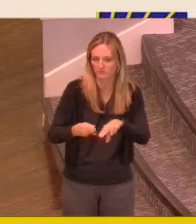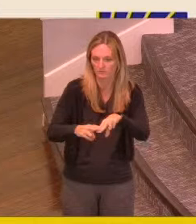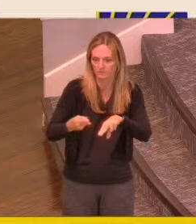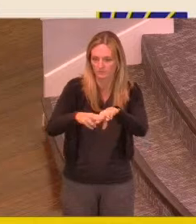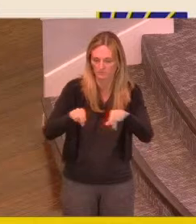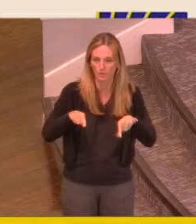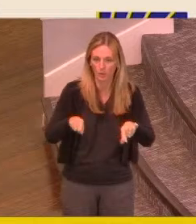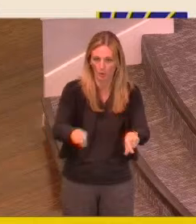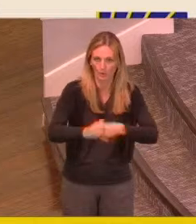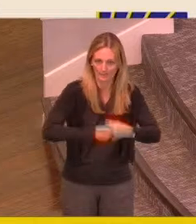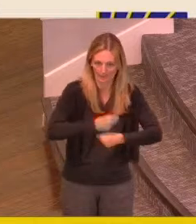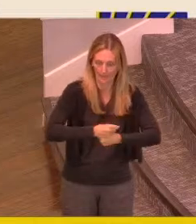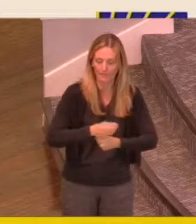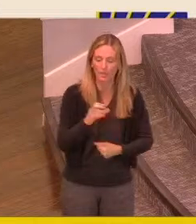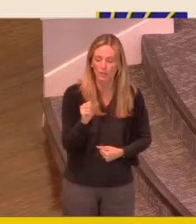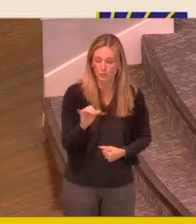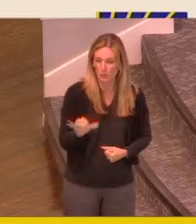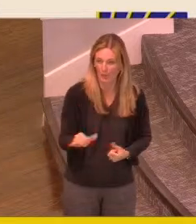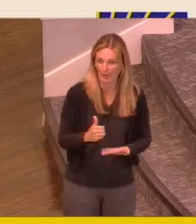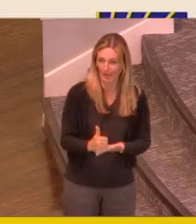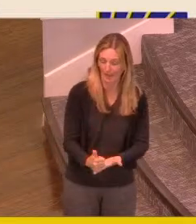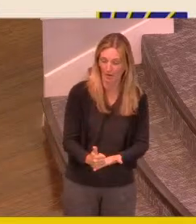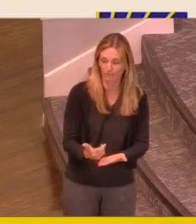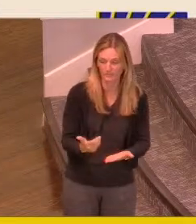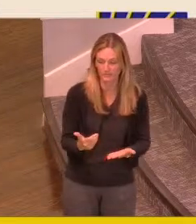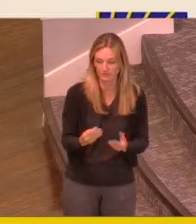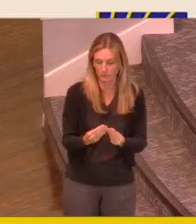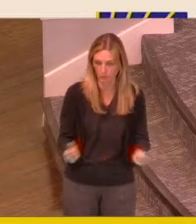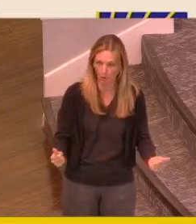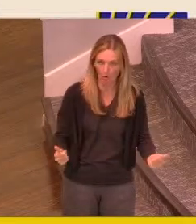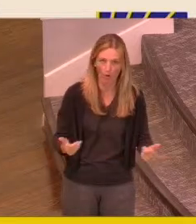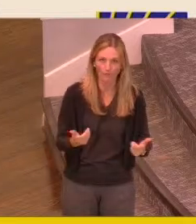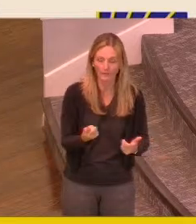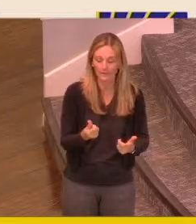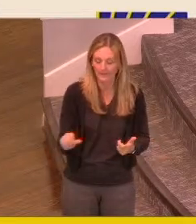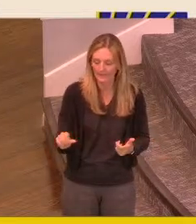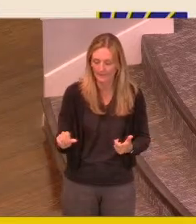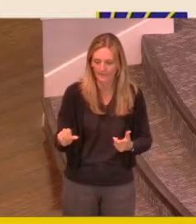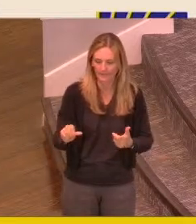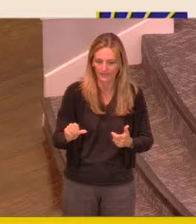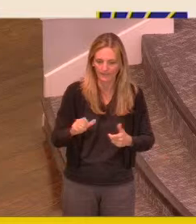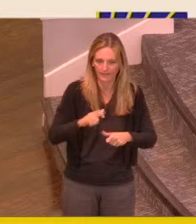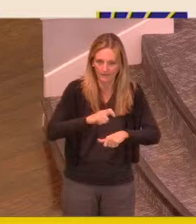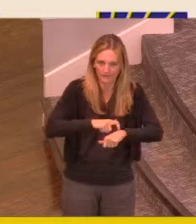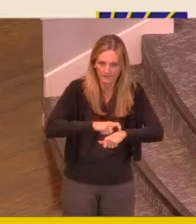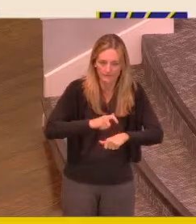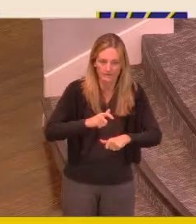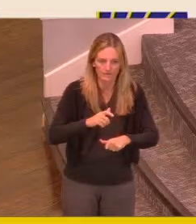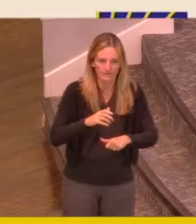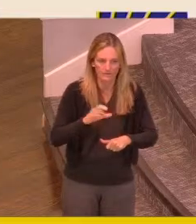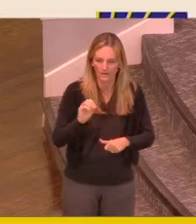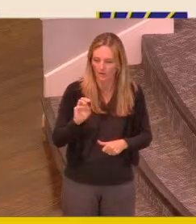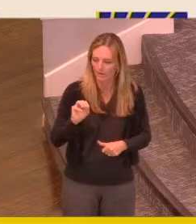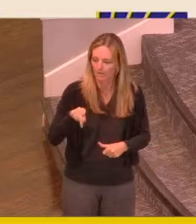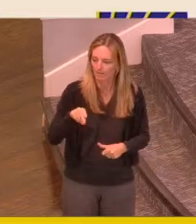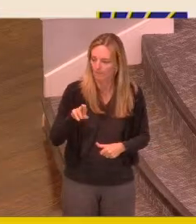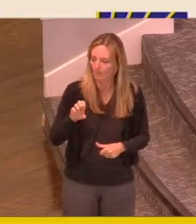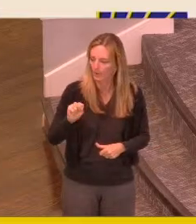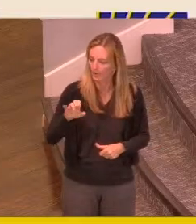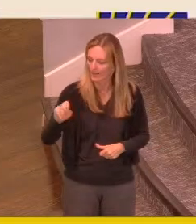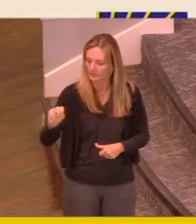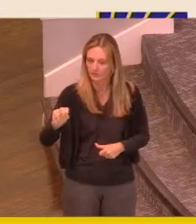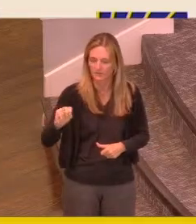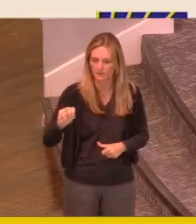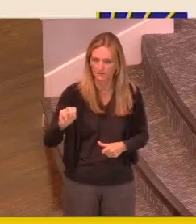so that really helps address any compression issues. And you may be asking what compression is.